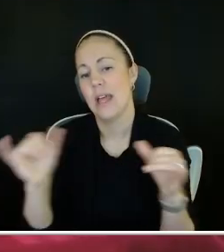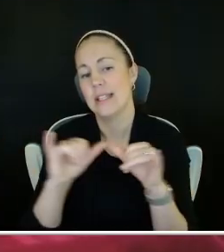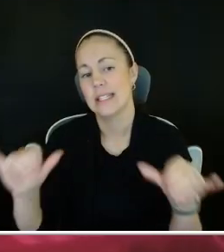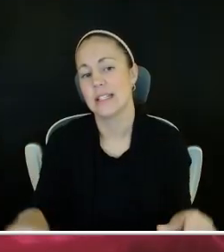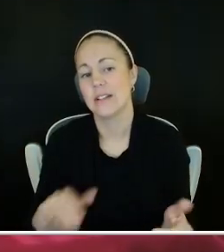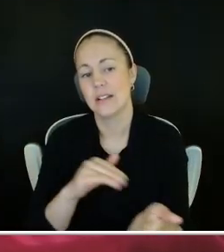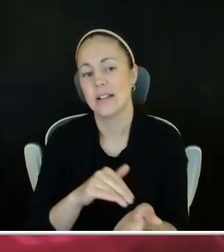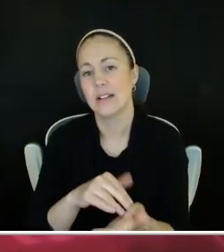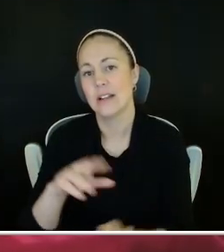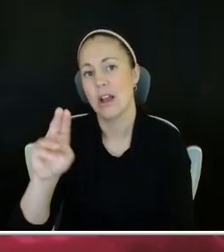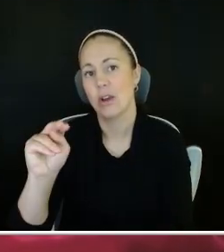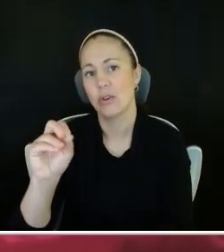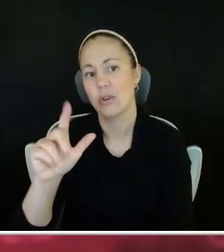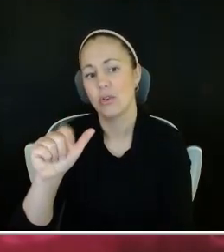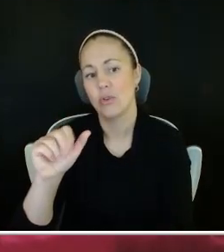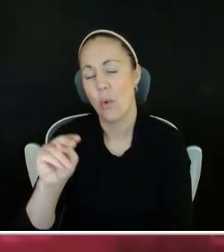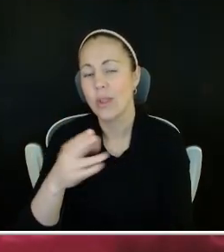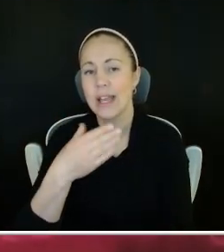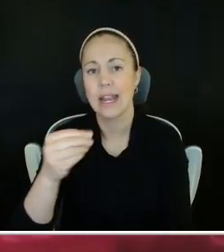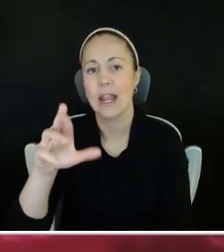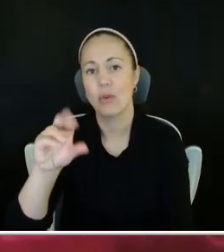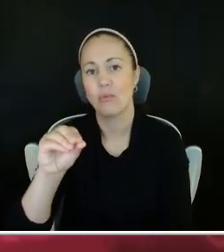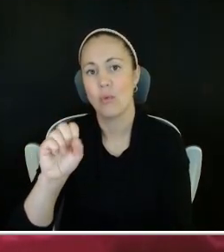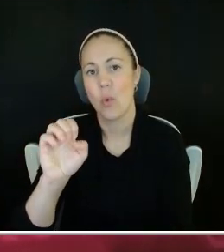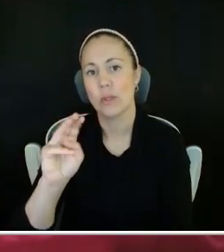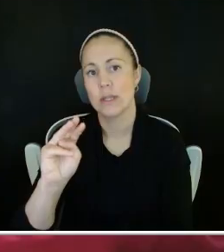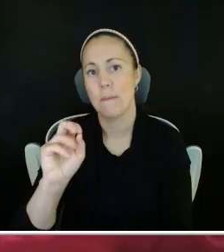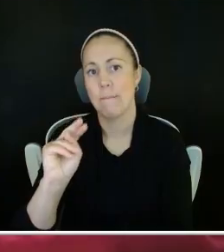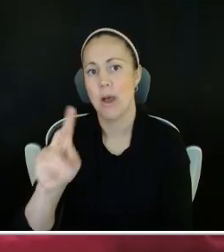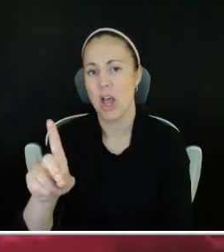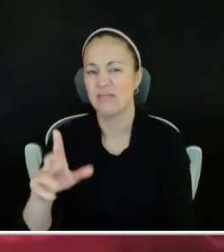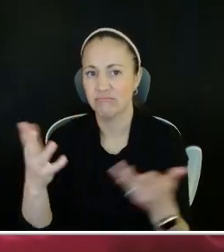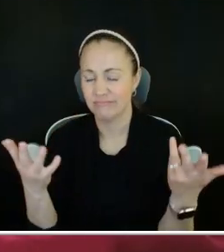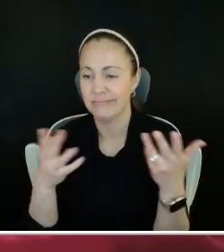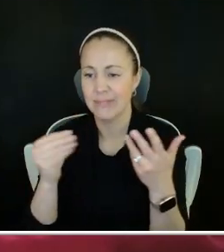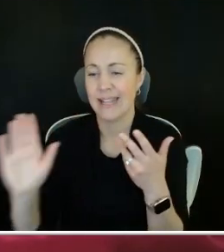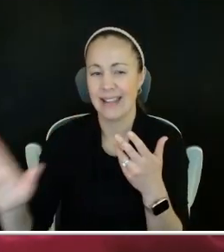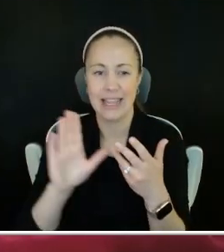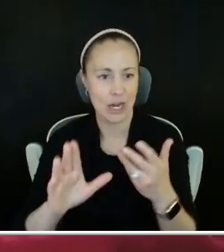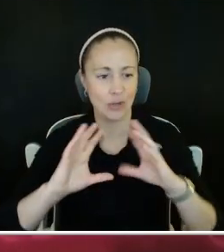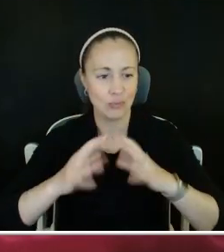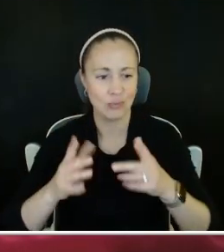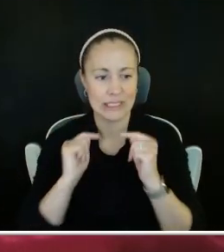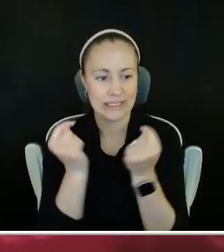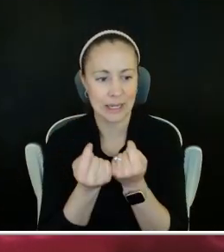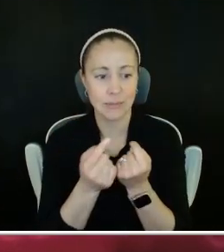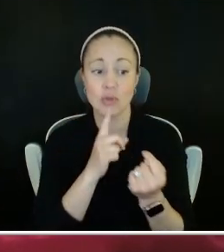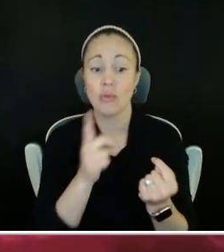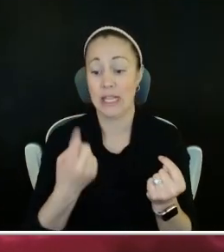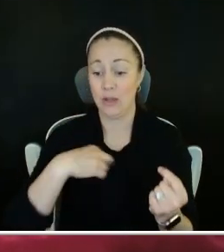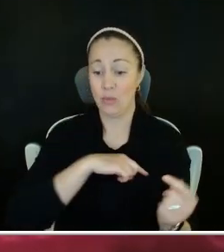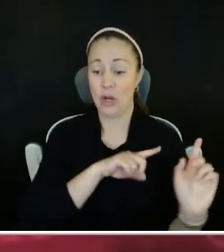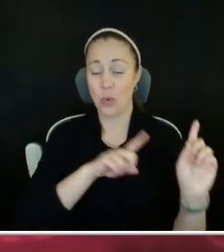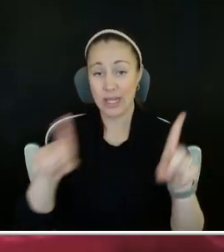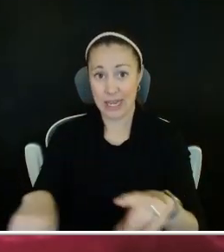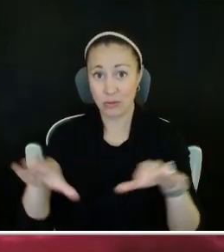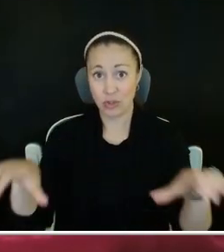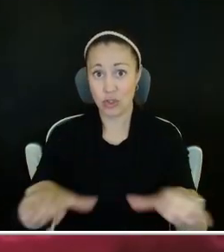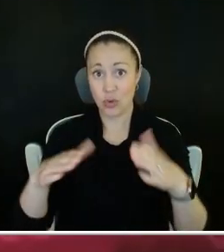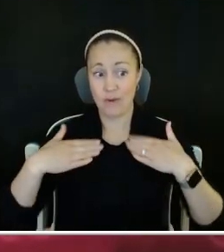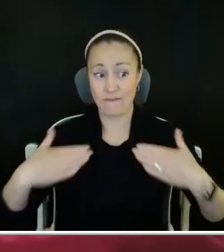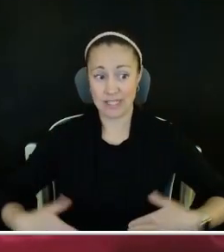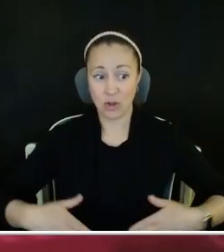Dr. Rosemont, our cardiologist, and his crew. So we're going down to do physicals on some of our players